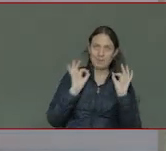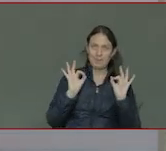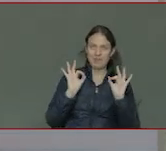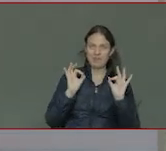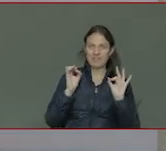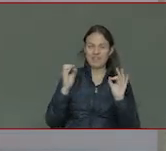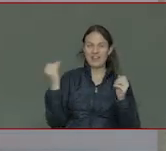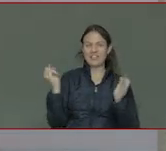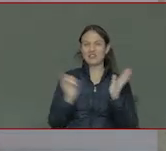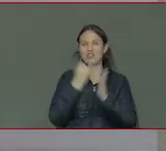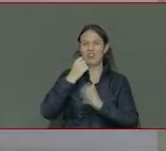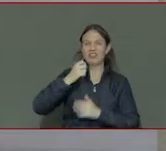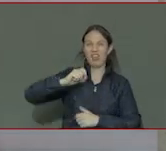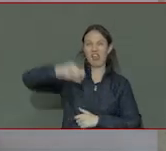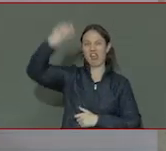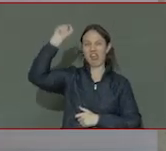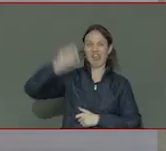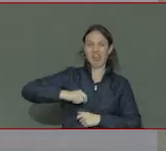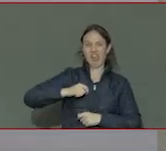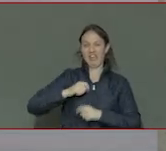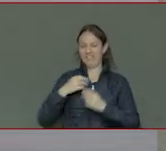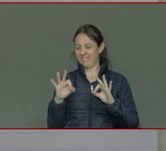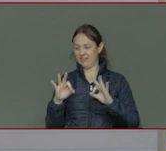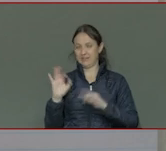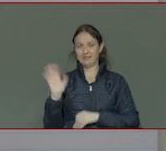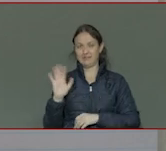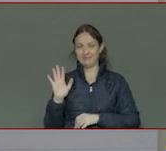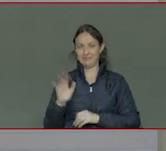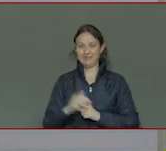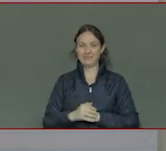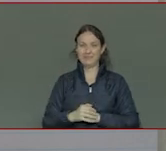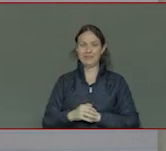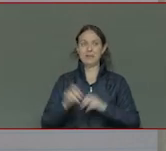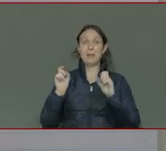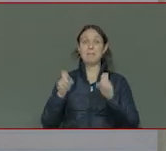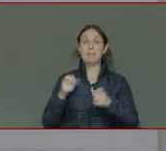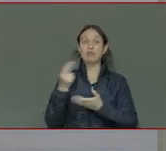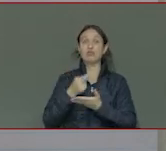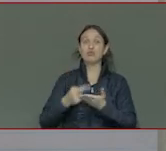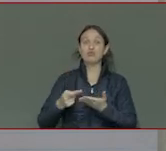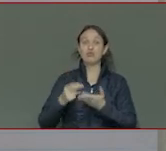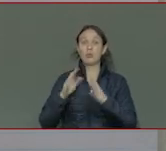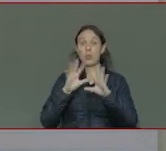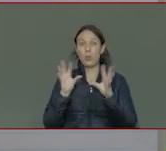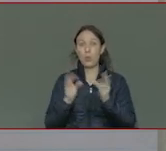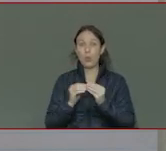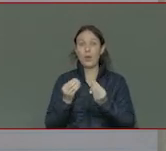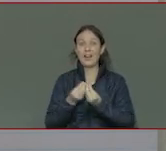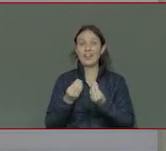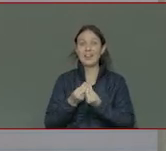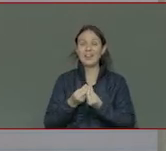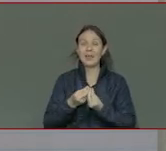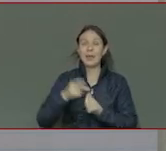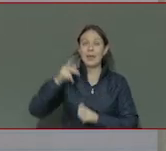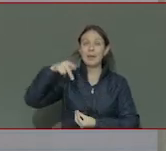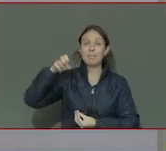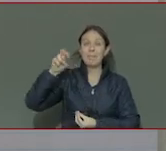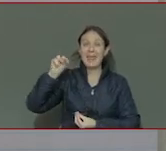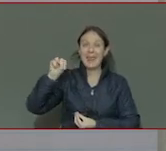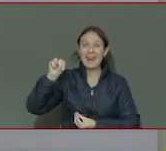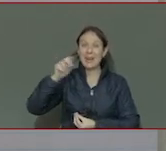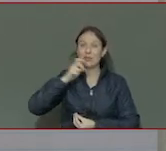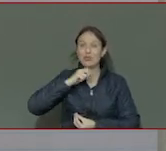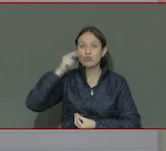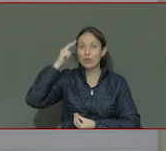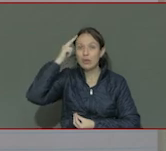ruler. Other important thing, you must draw everything in pen. No